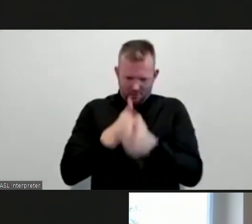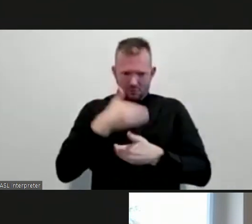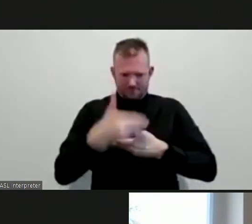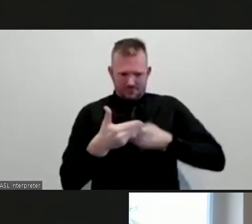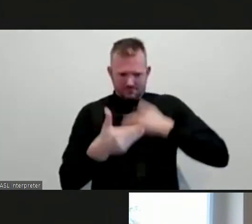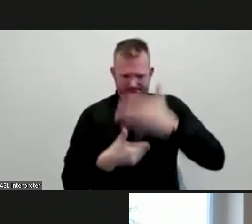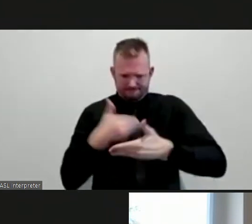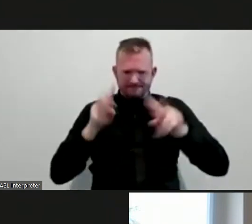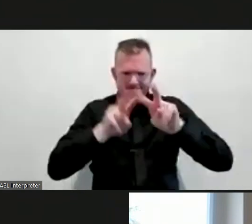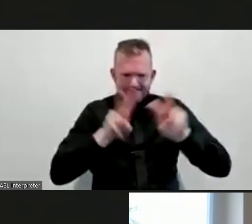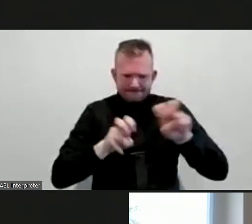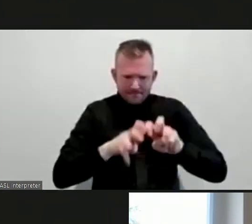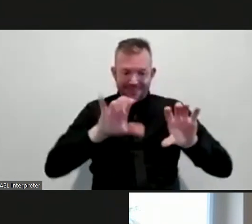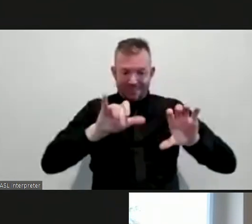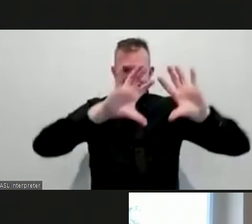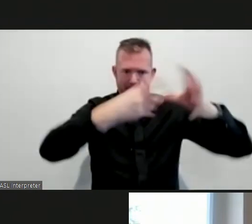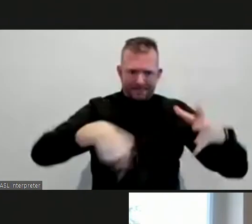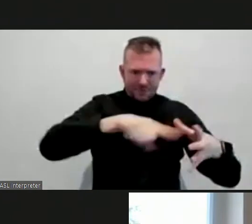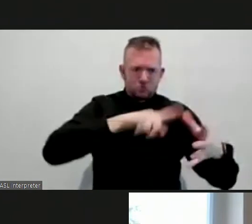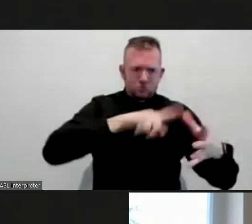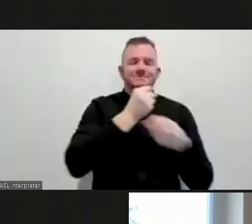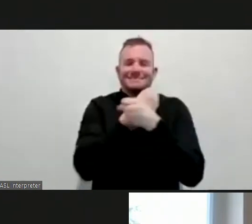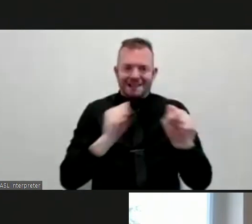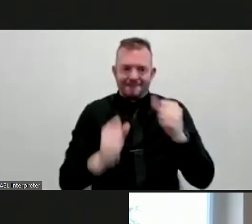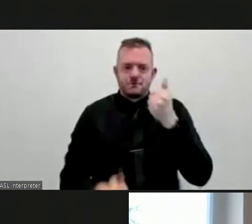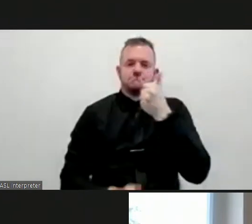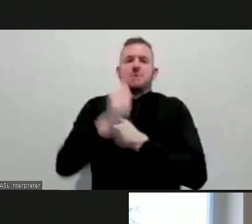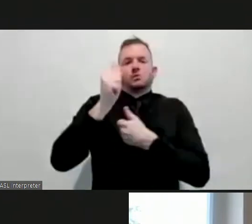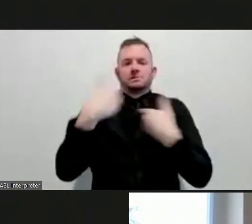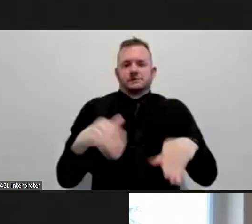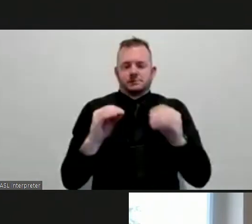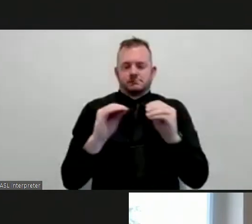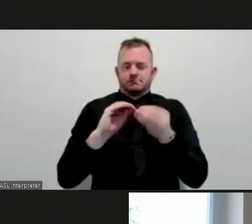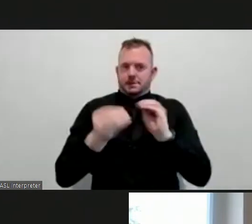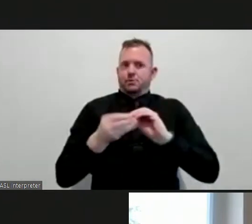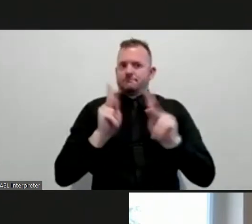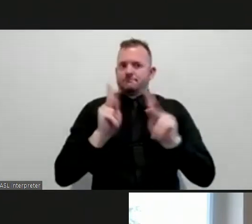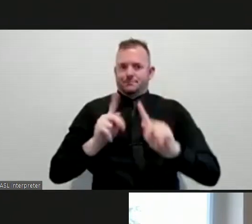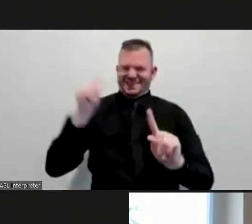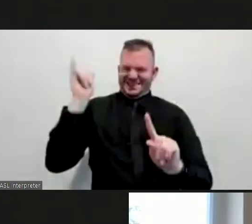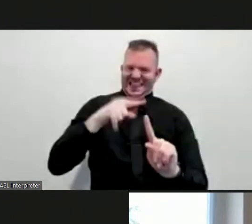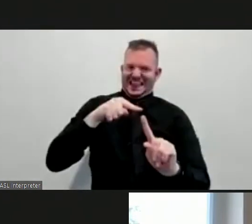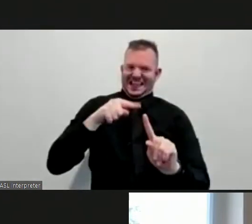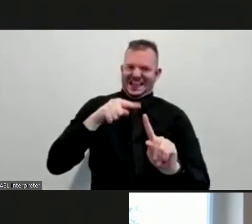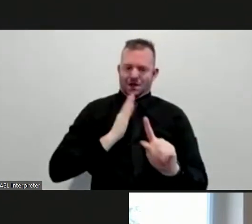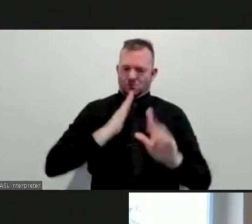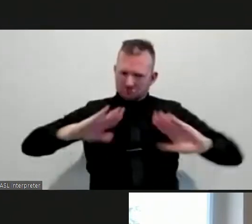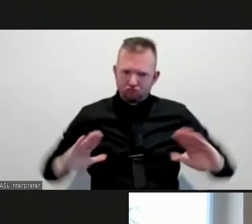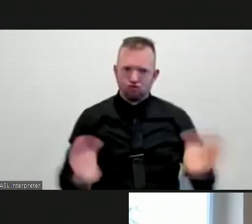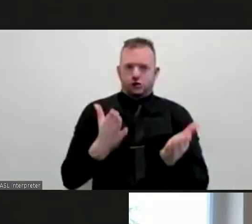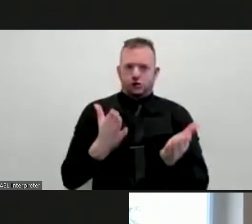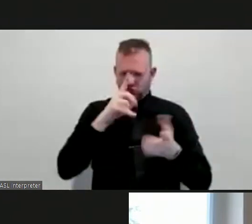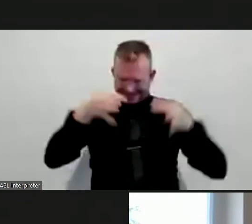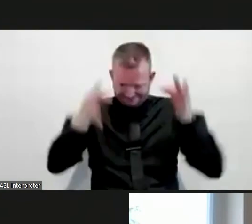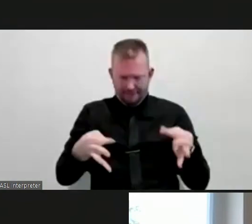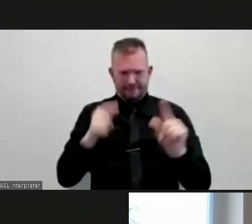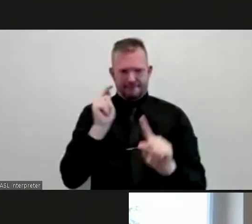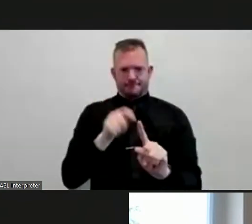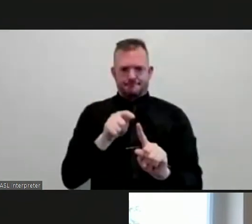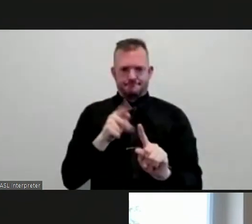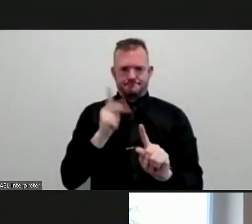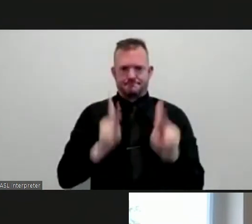really what the driving force is. So, as we work through our